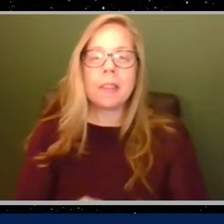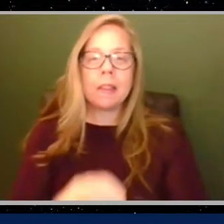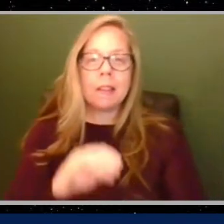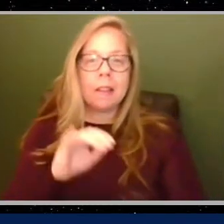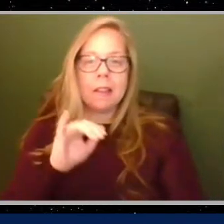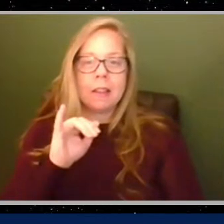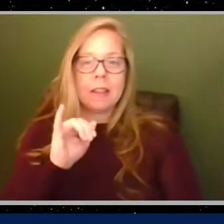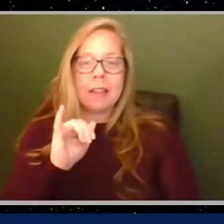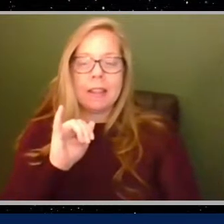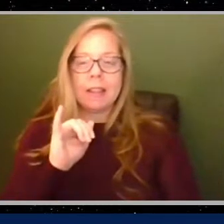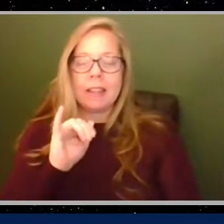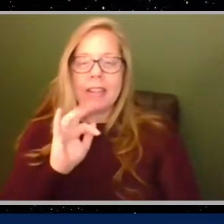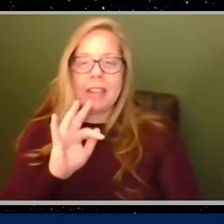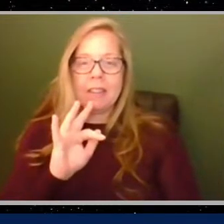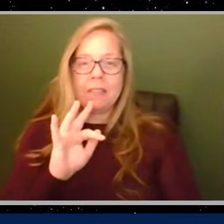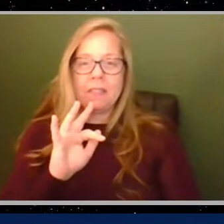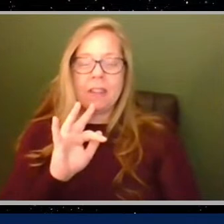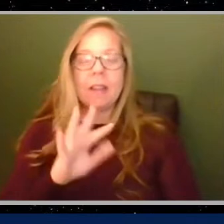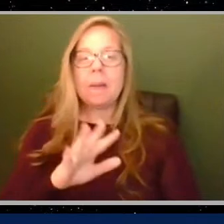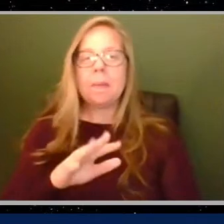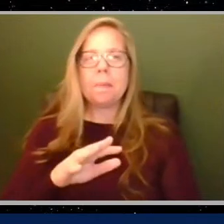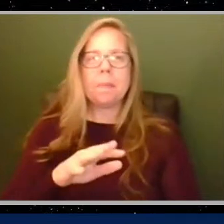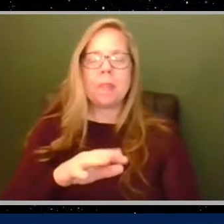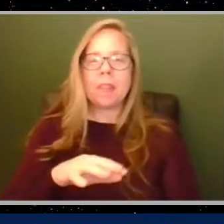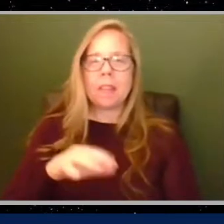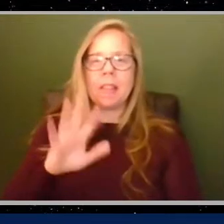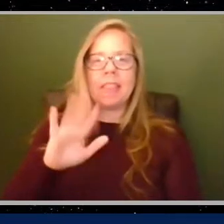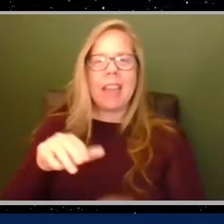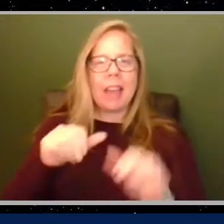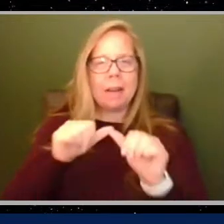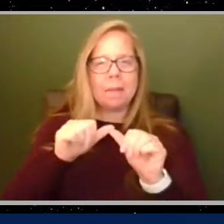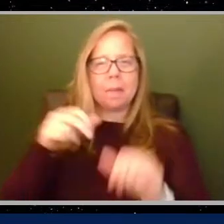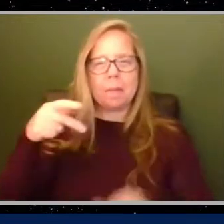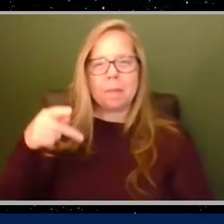the oh my goodness, Perseverance rover, right? And